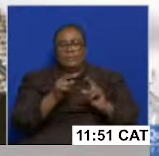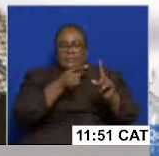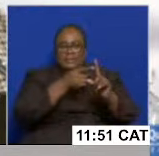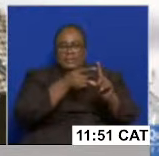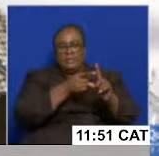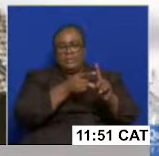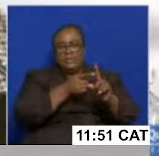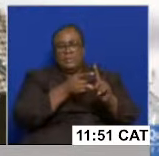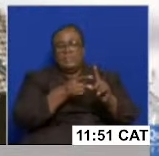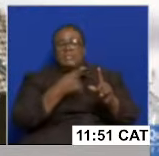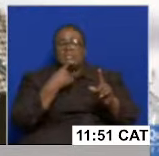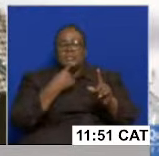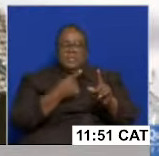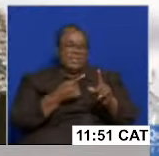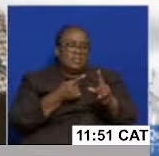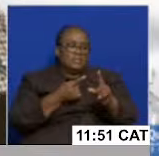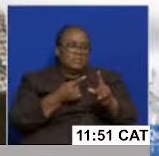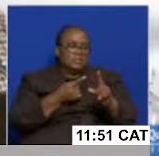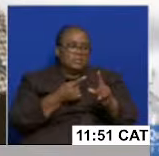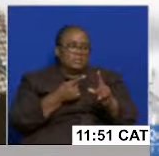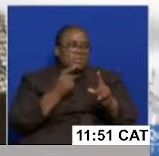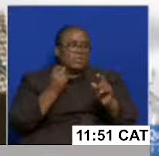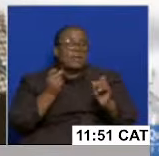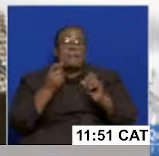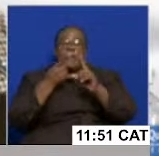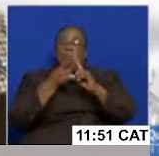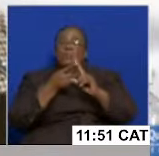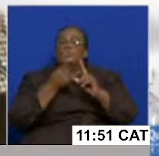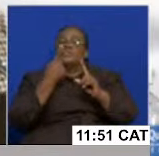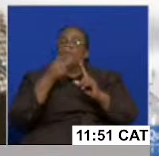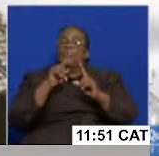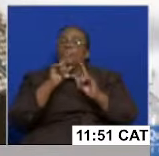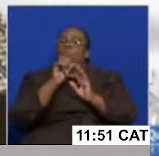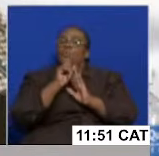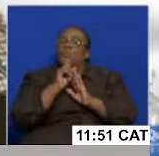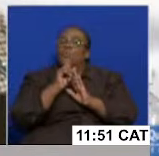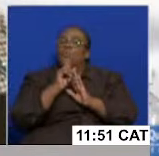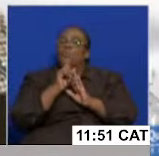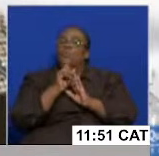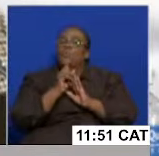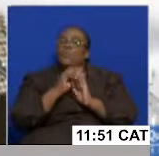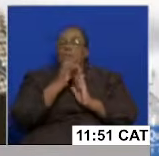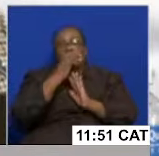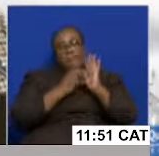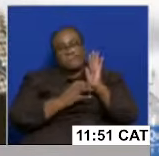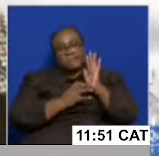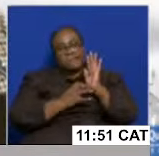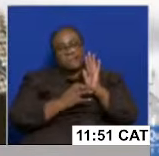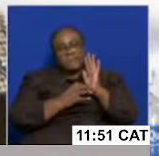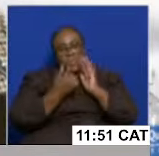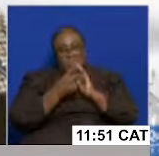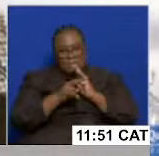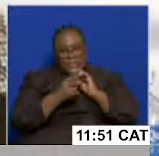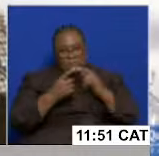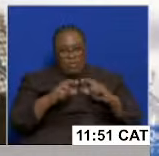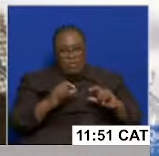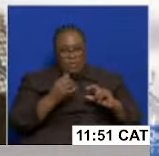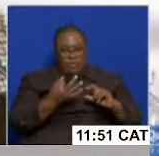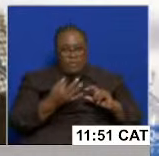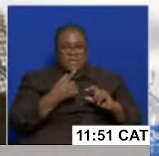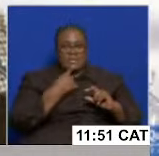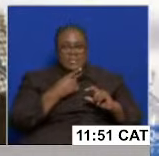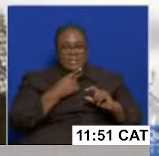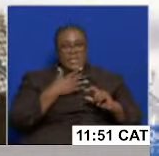out the purpose of the affidavit in paragraph 3. Do you see that? Yes, I do. Okay. Where he says, I wish to lay a criminal